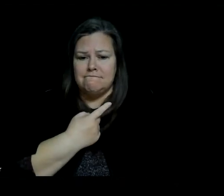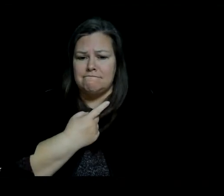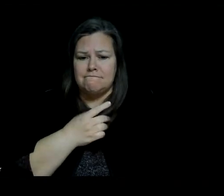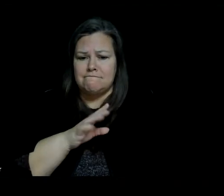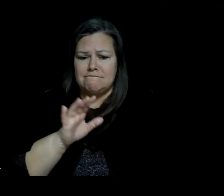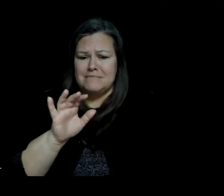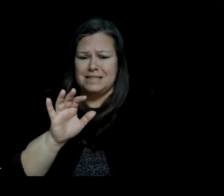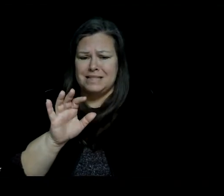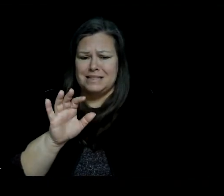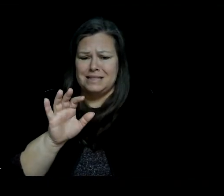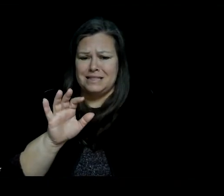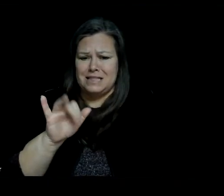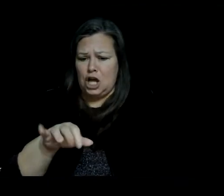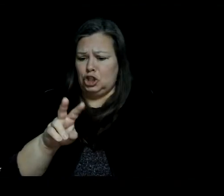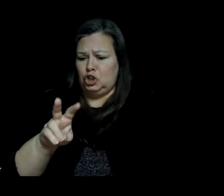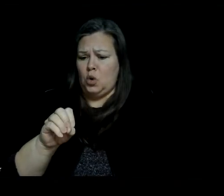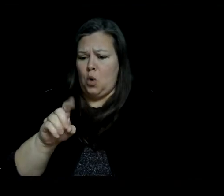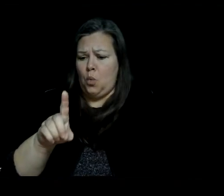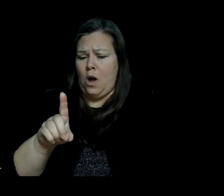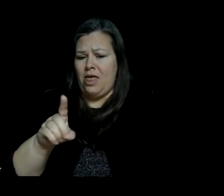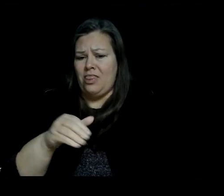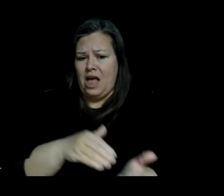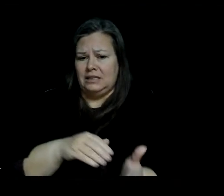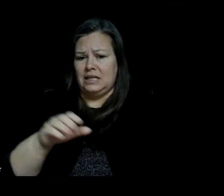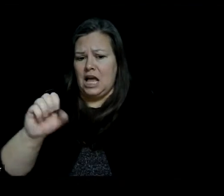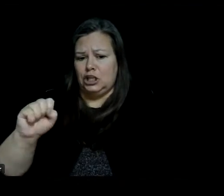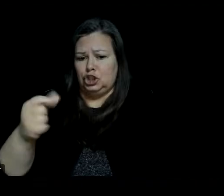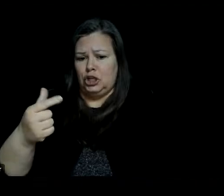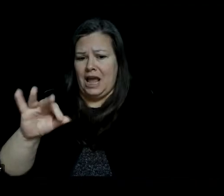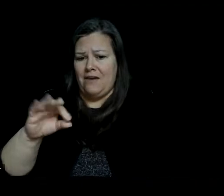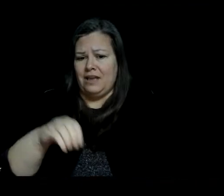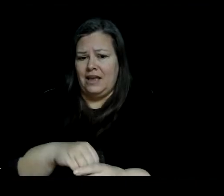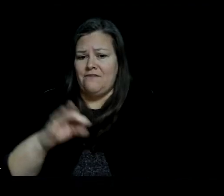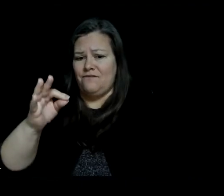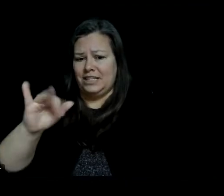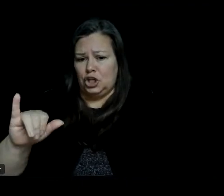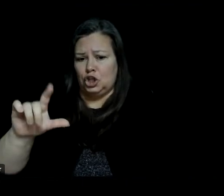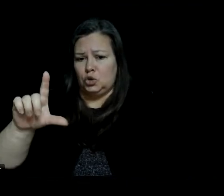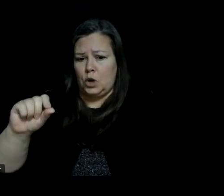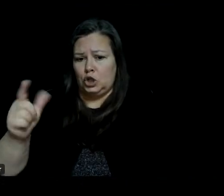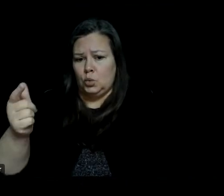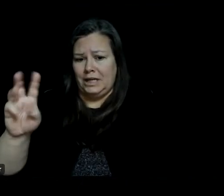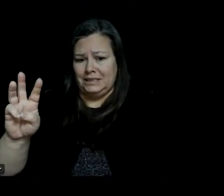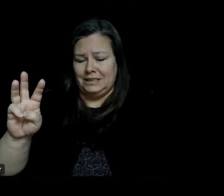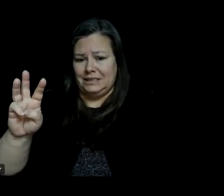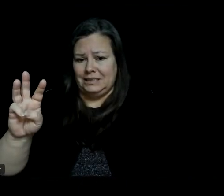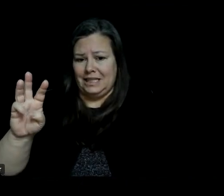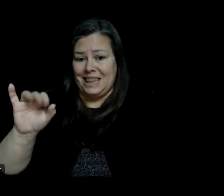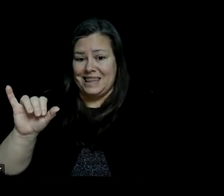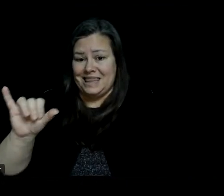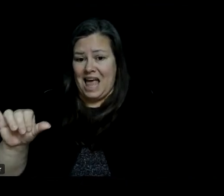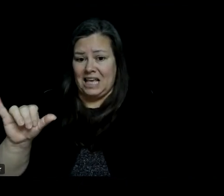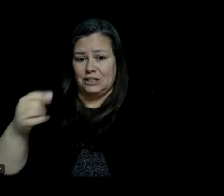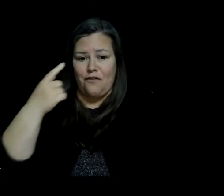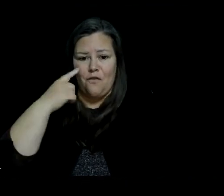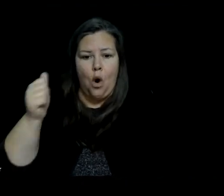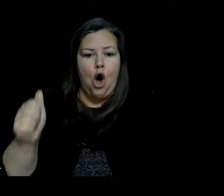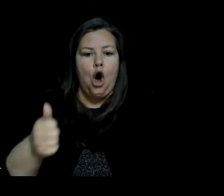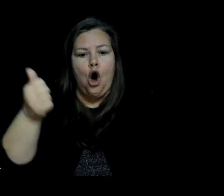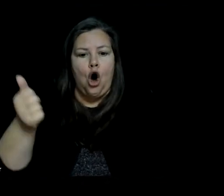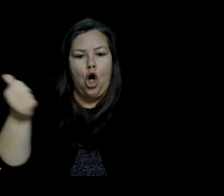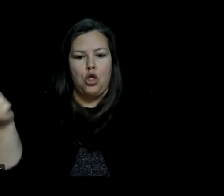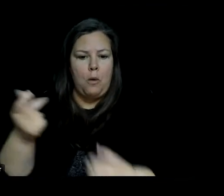201,000 SGF in fiscal year 2026 would be for other